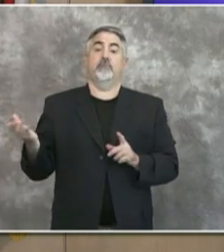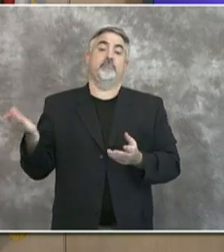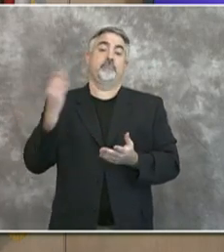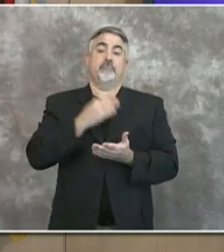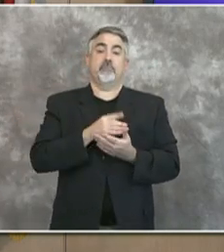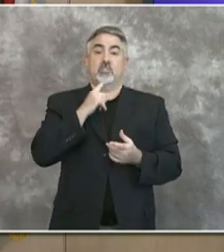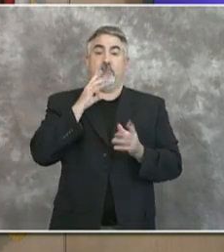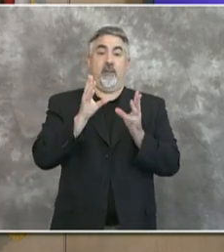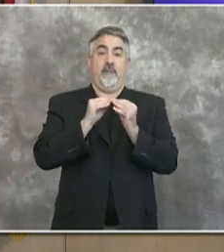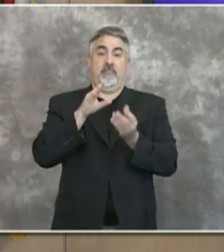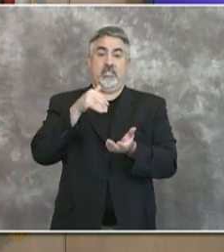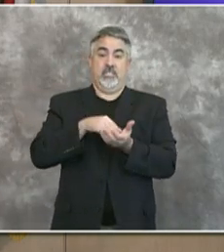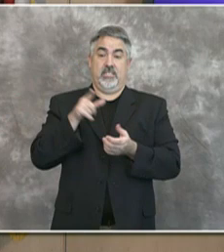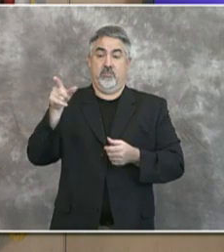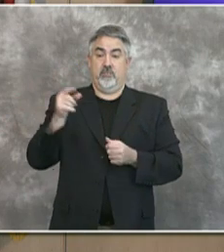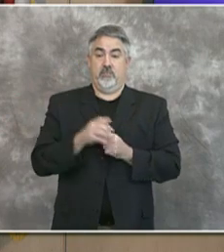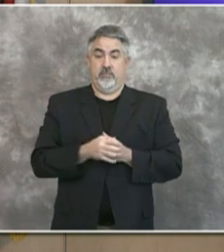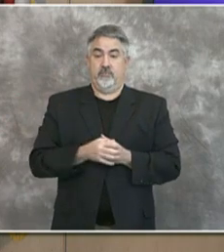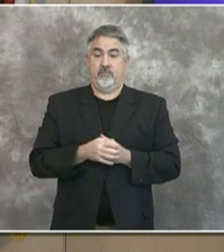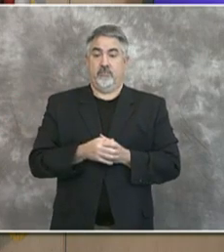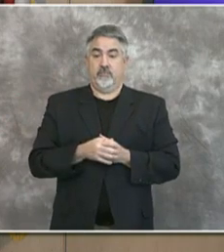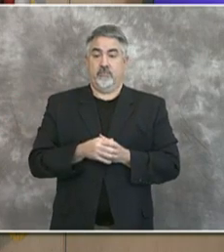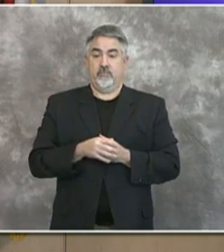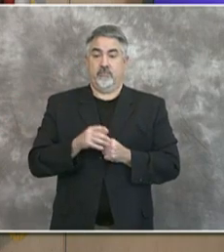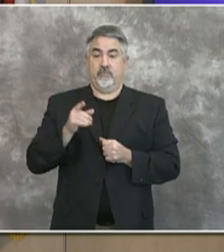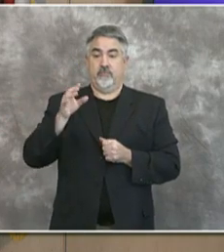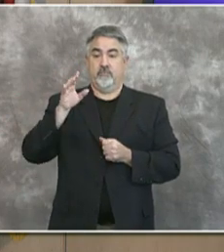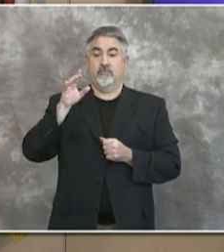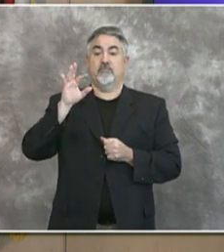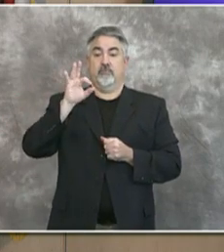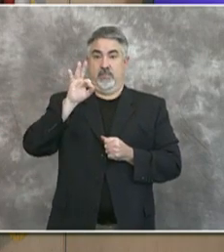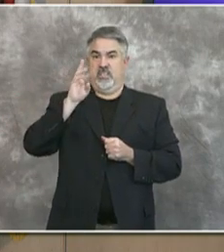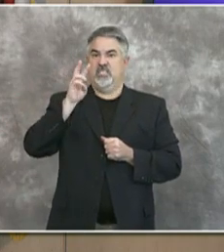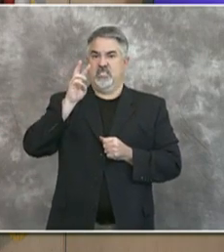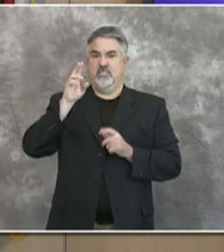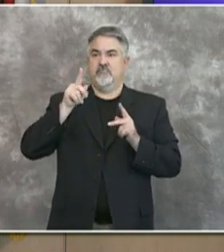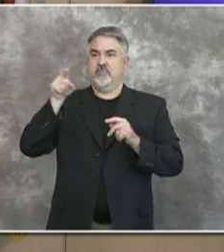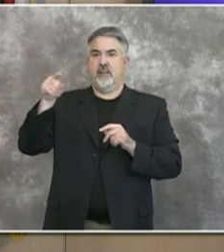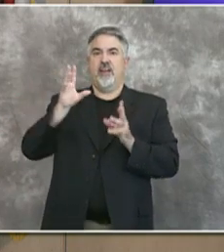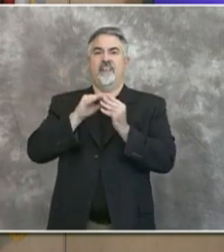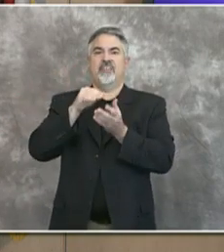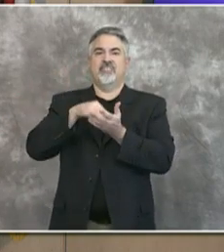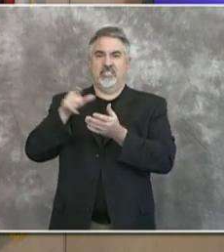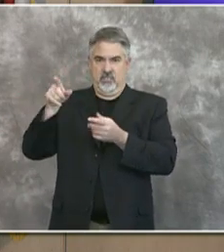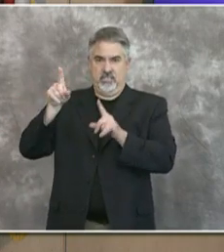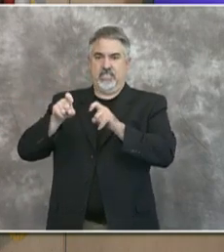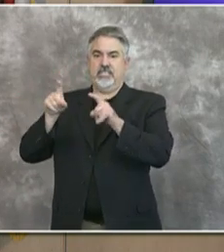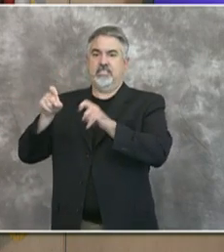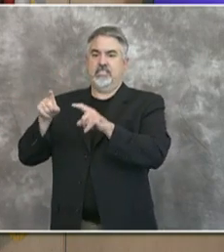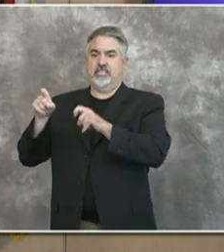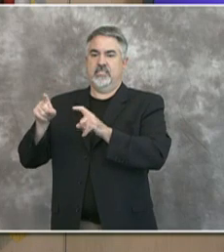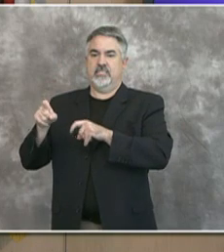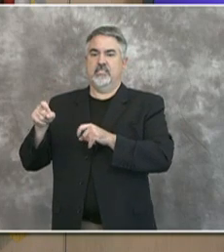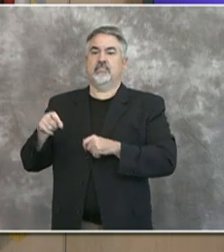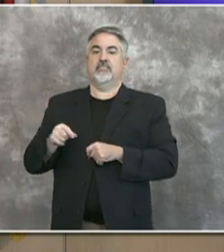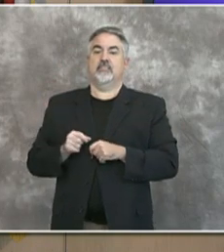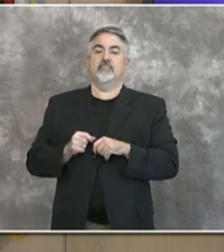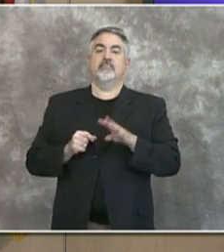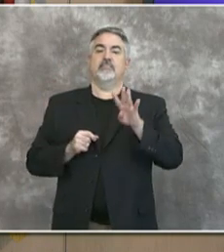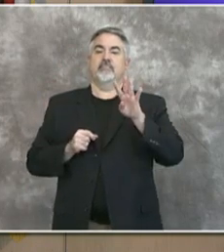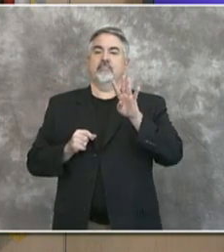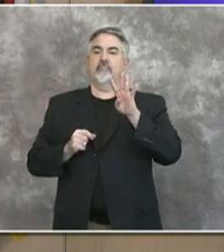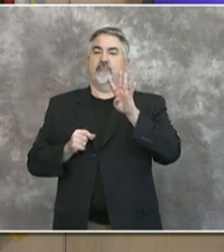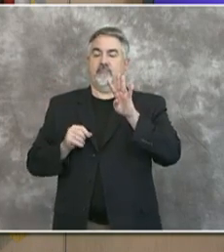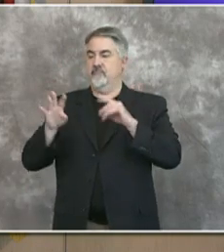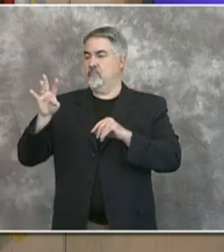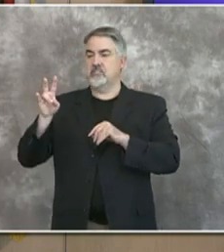we had 96 total tested there of the unsheltered individuals and staff. 47 came back negative, 48 are pending, and 1